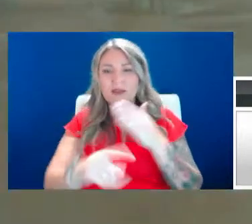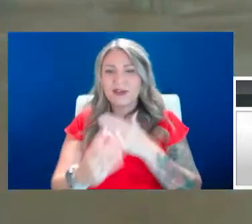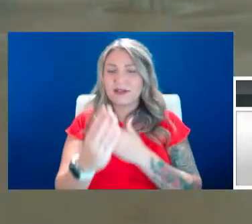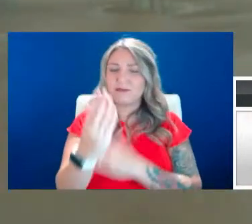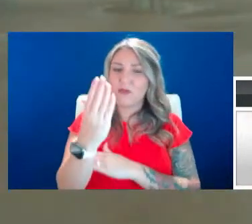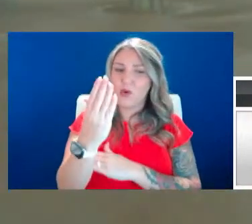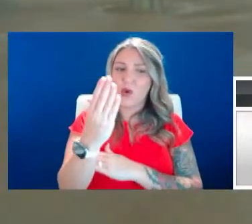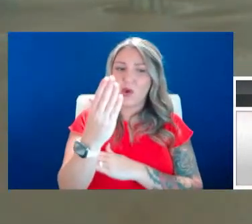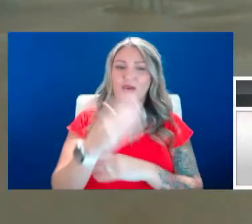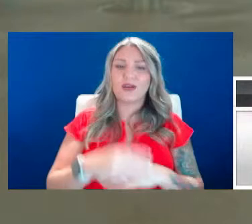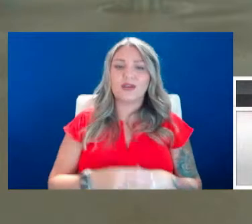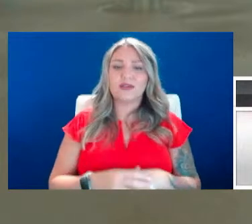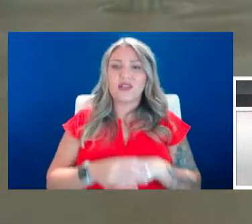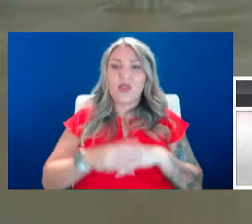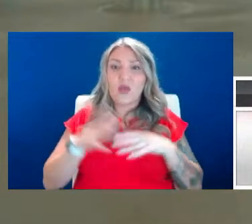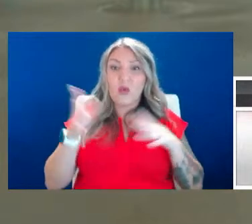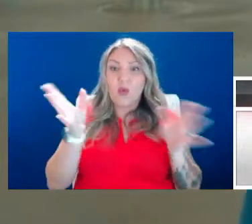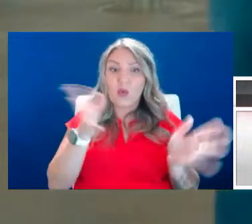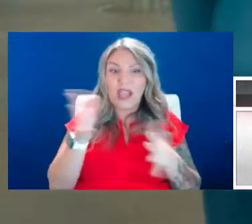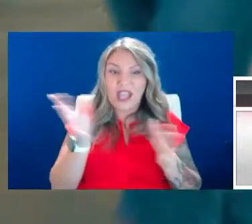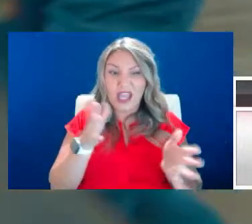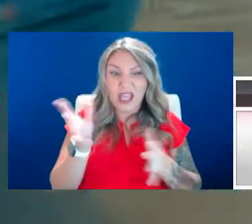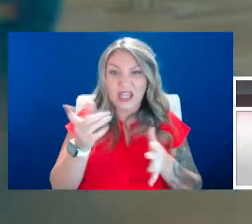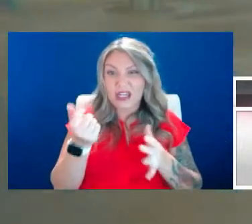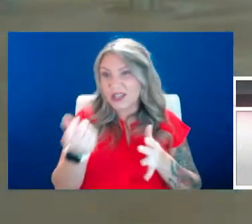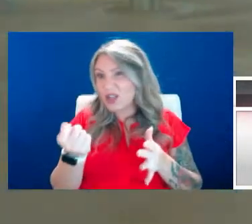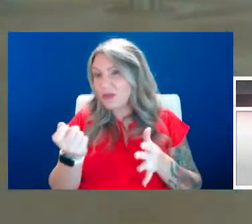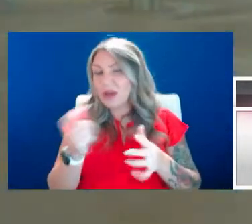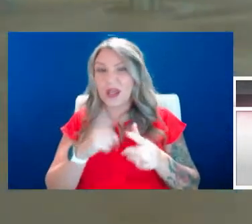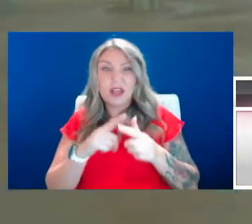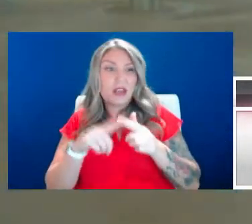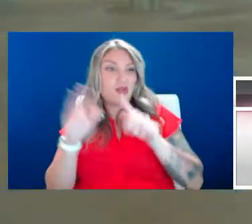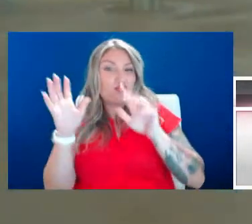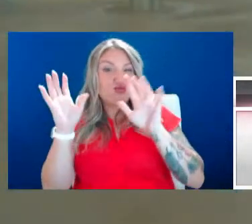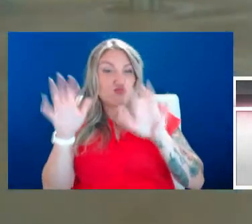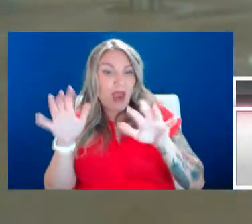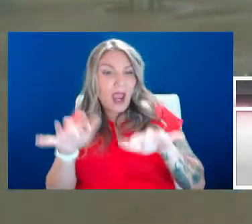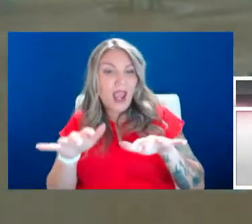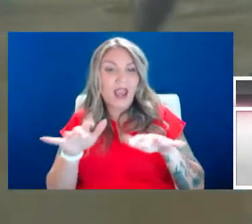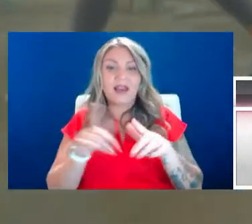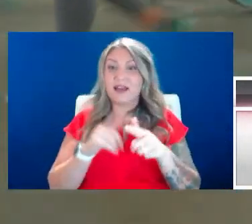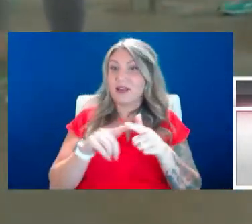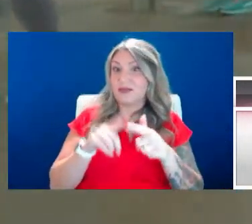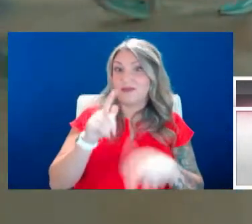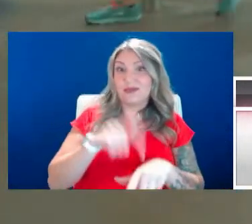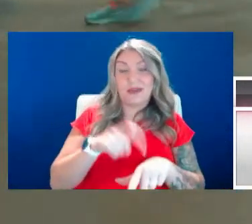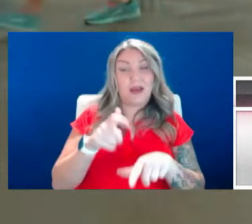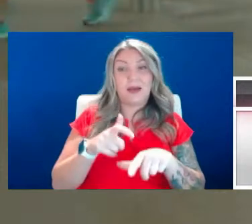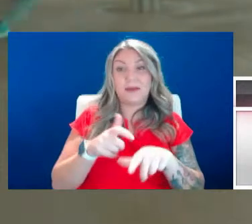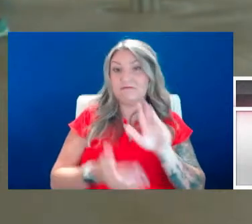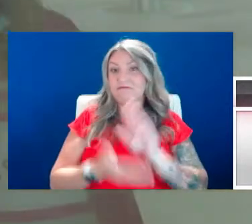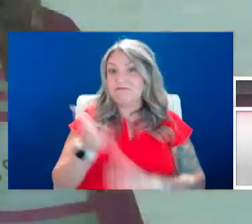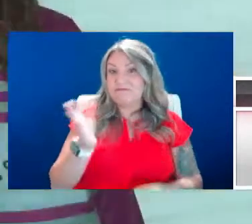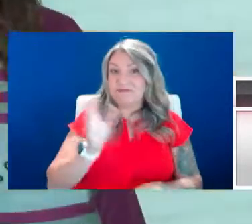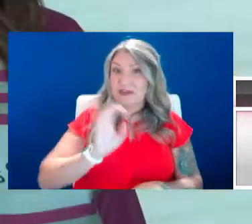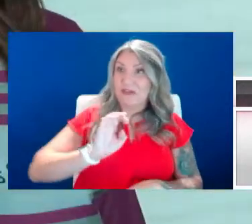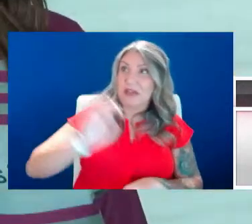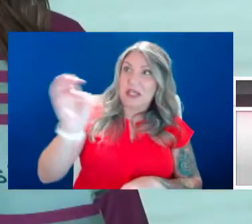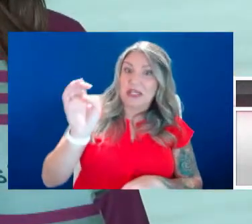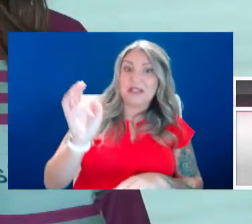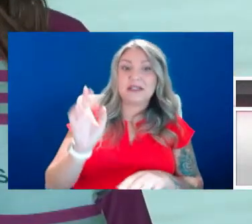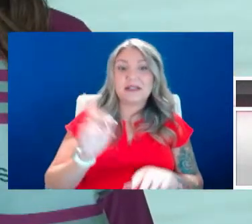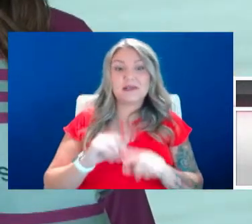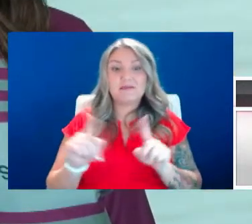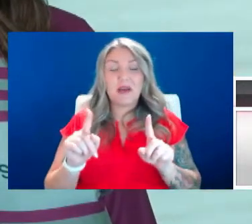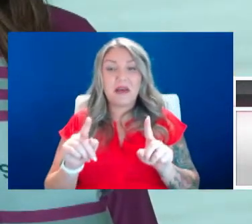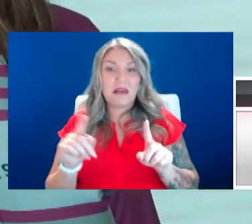The wind started picking up a little bit. The rain started coming down a little bit, and then it was time for them to head east. But we did get a little bit of